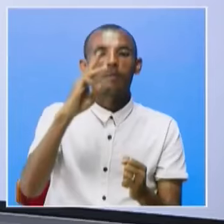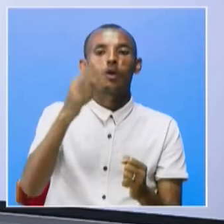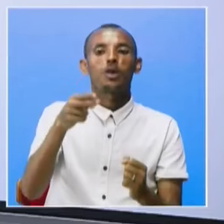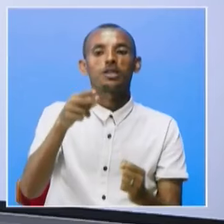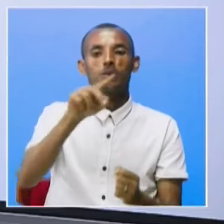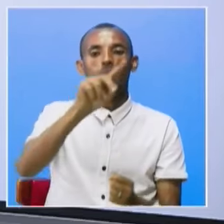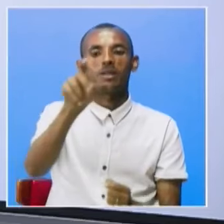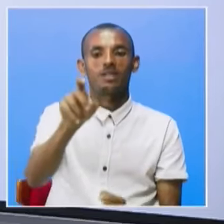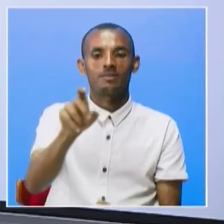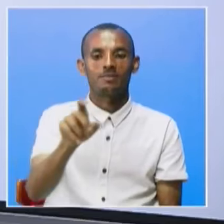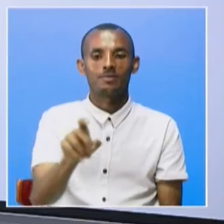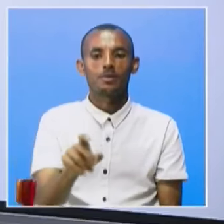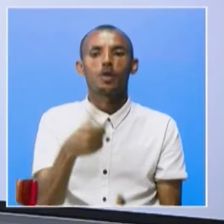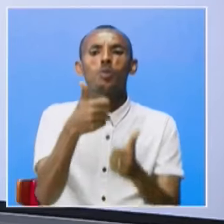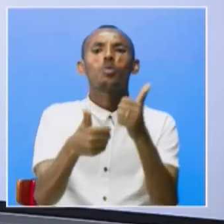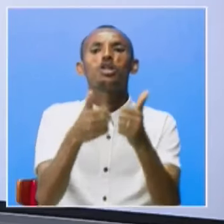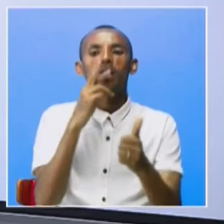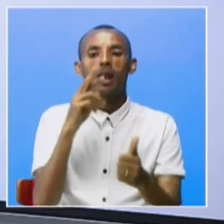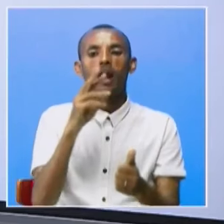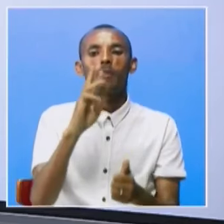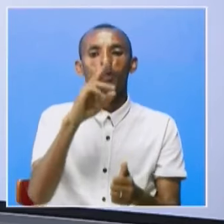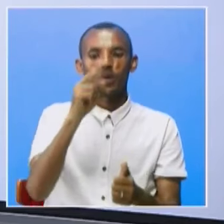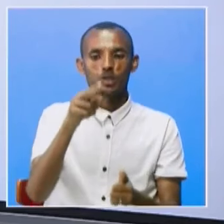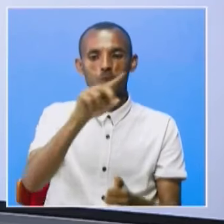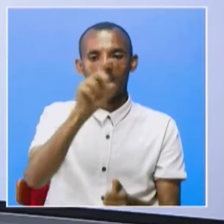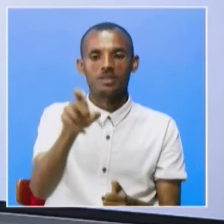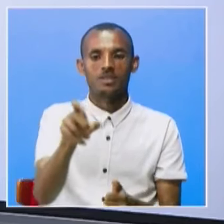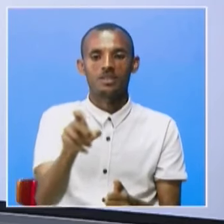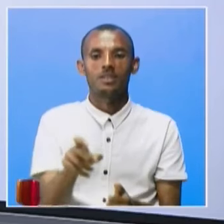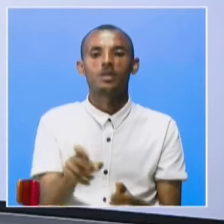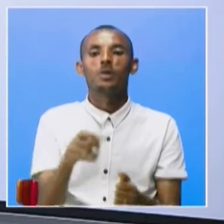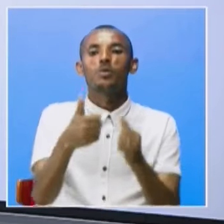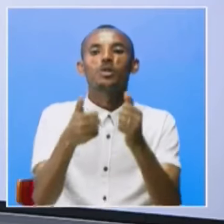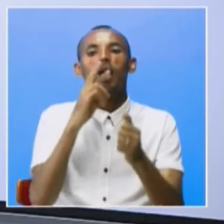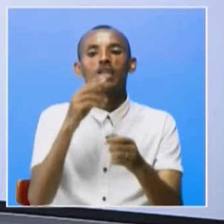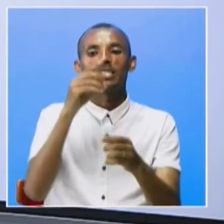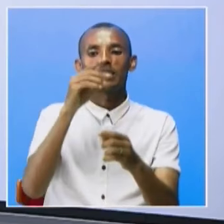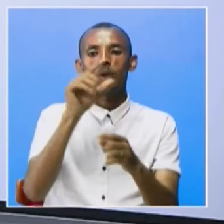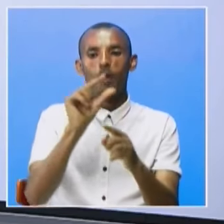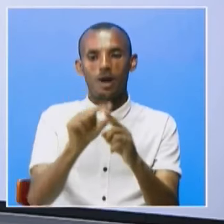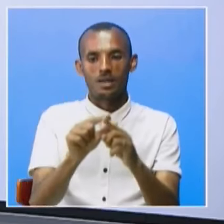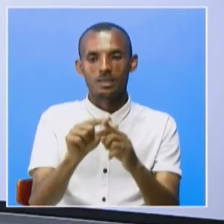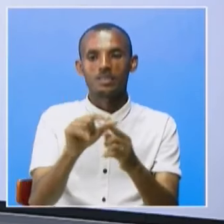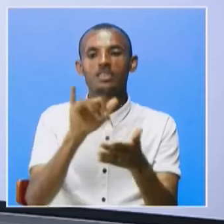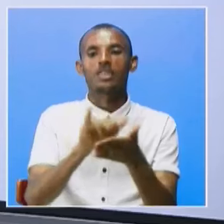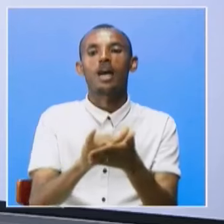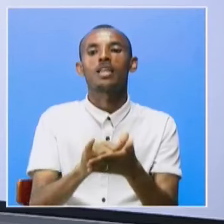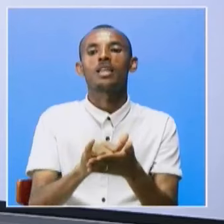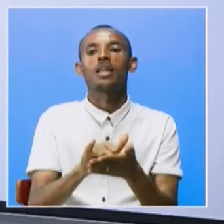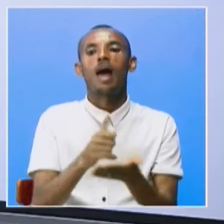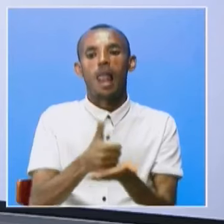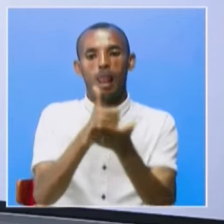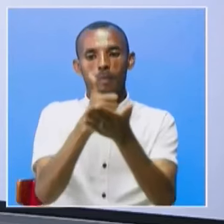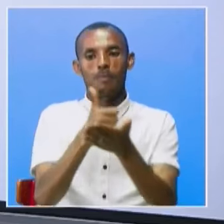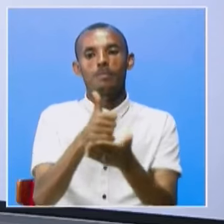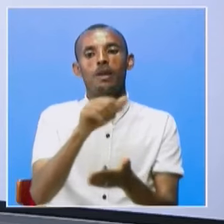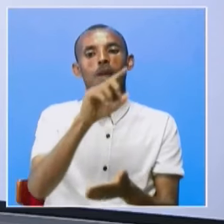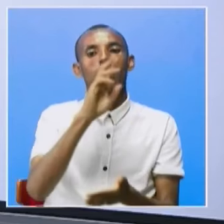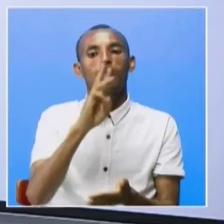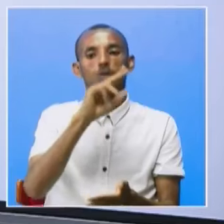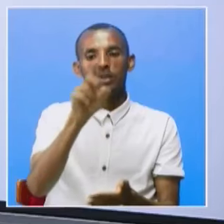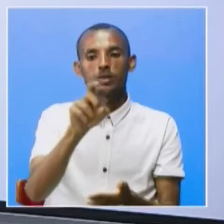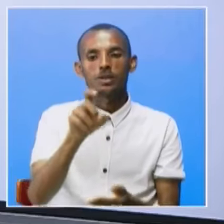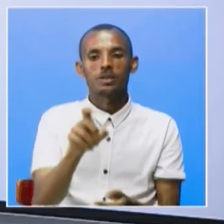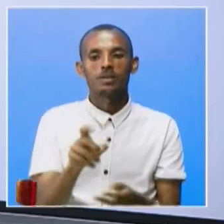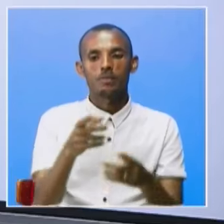questions? Which are the words that we call, or which are the words that help us to construct a WH question? Please